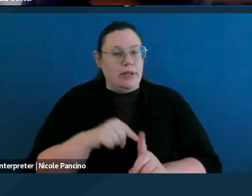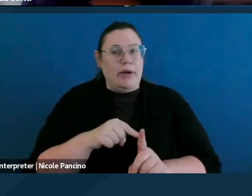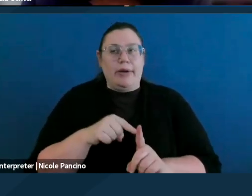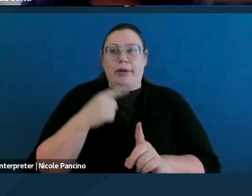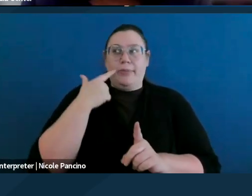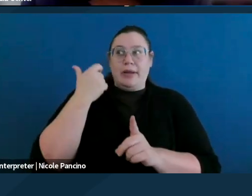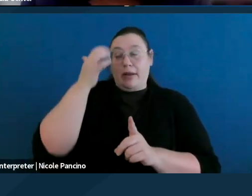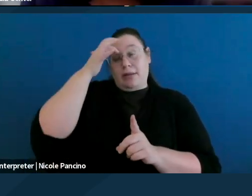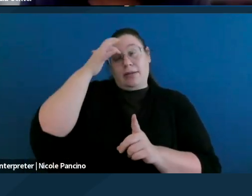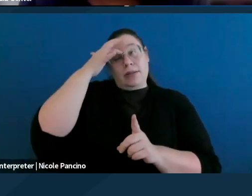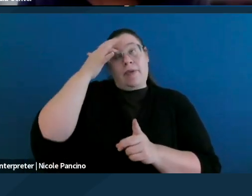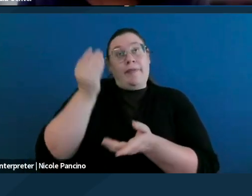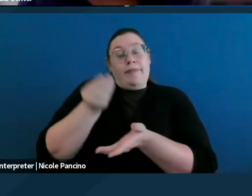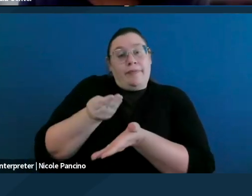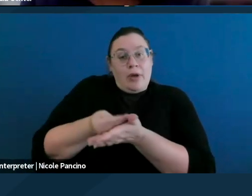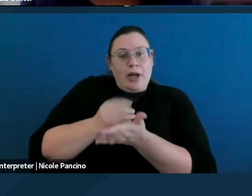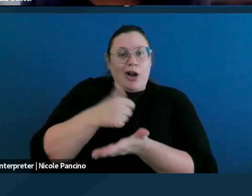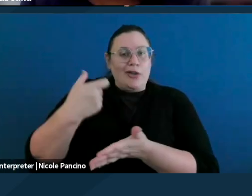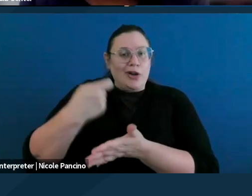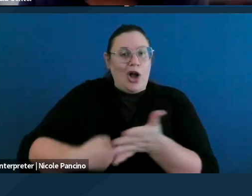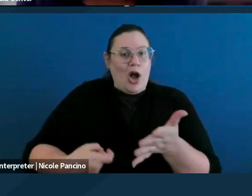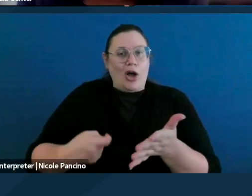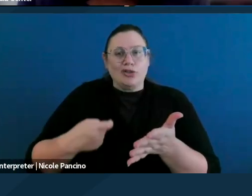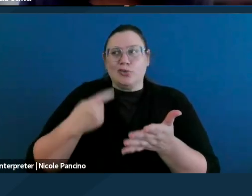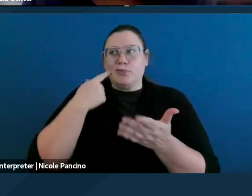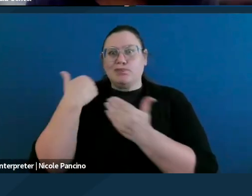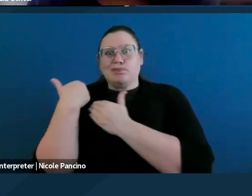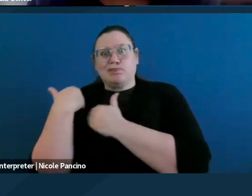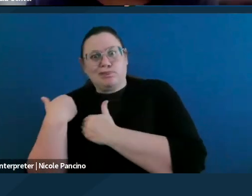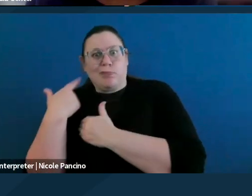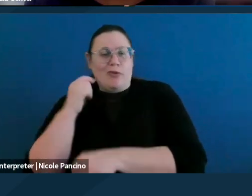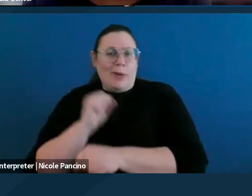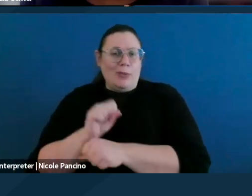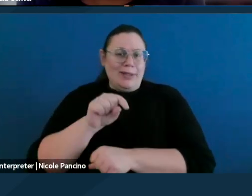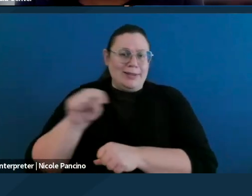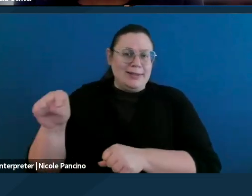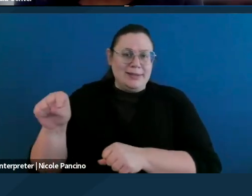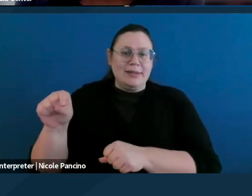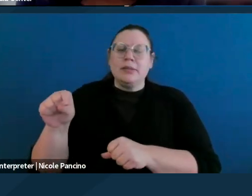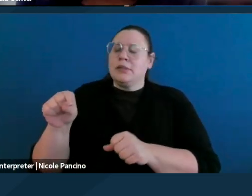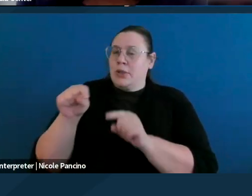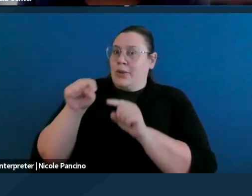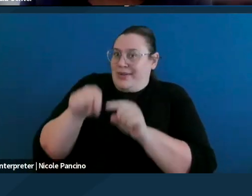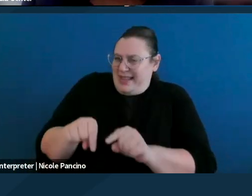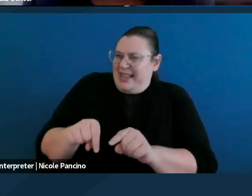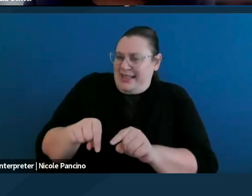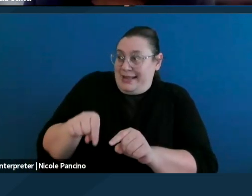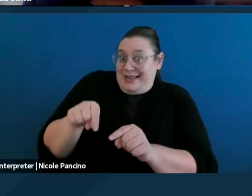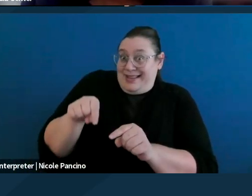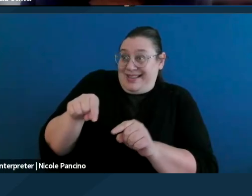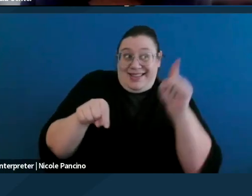monetary and other costs were so great to the employees. So this is quite different from that in